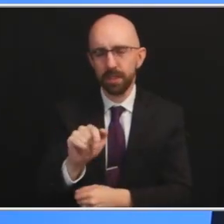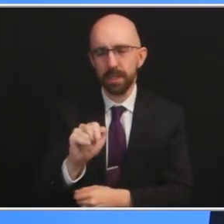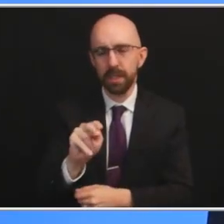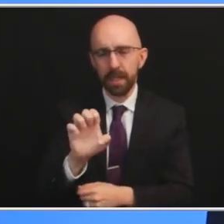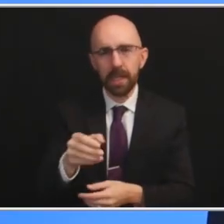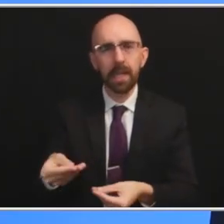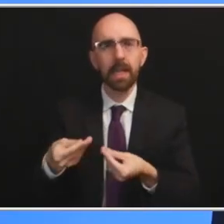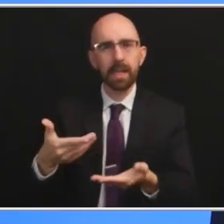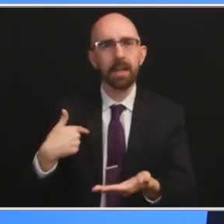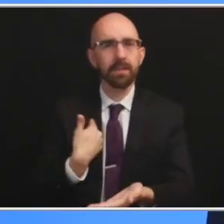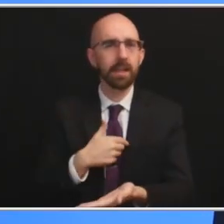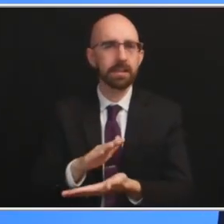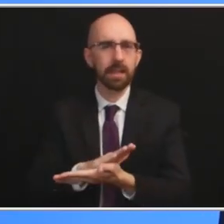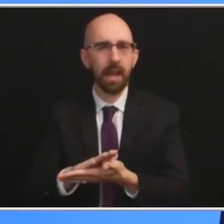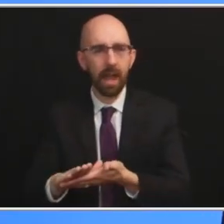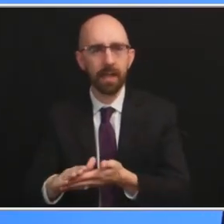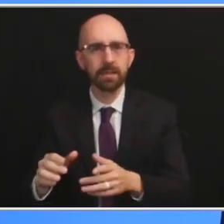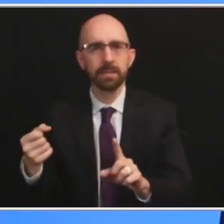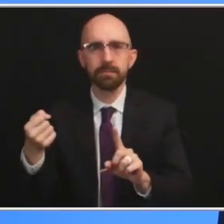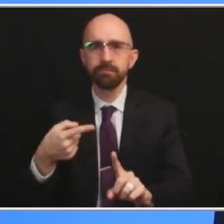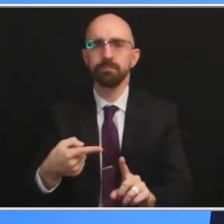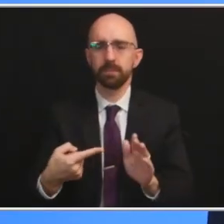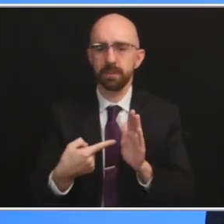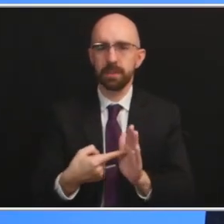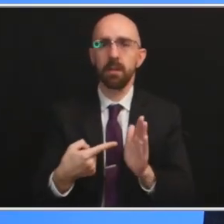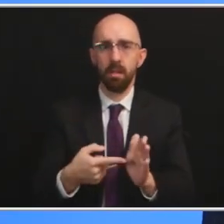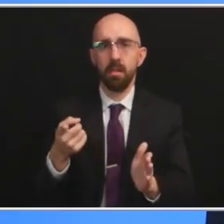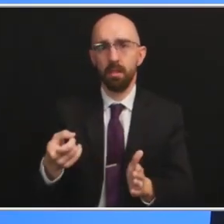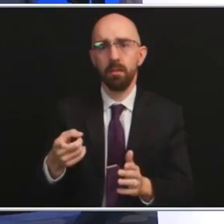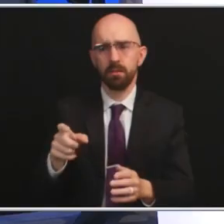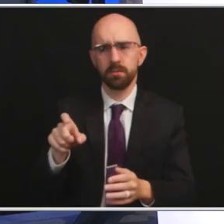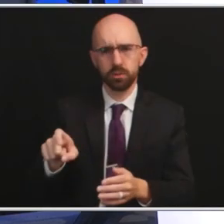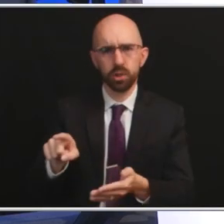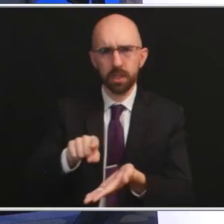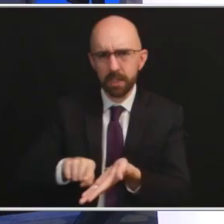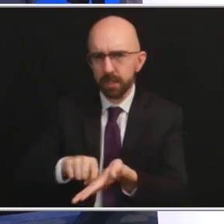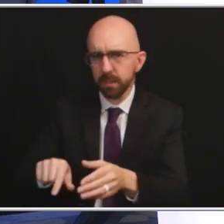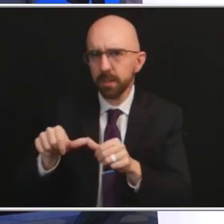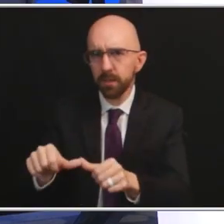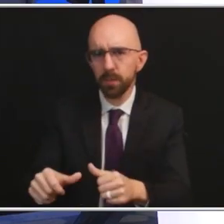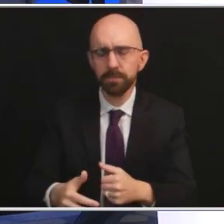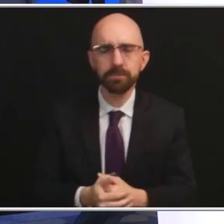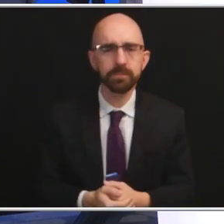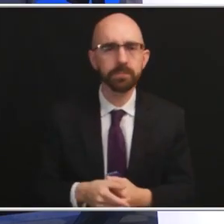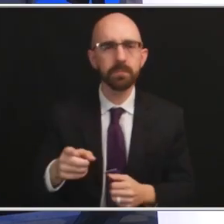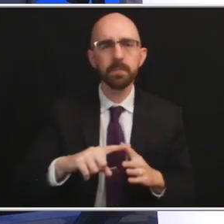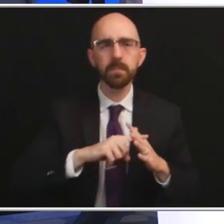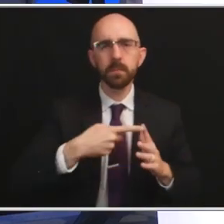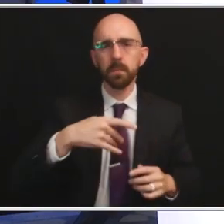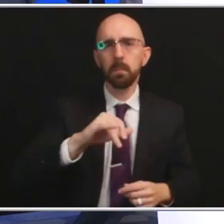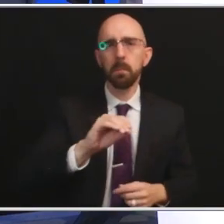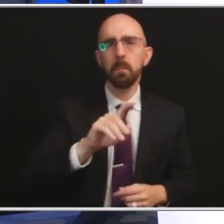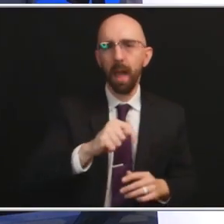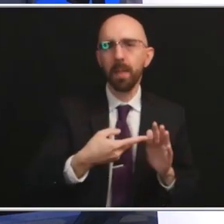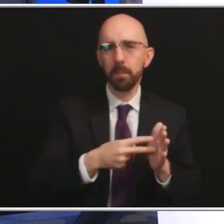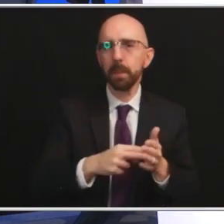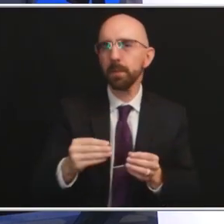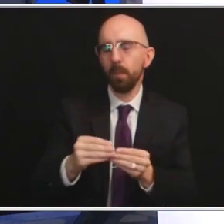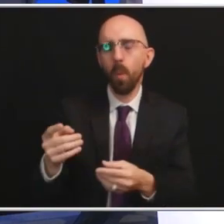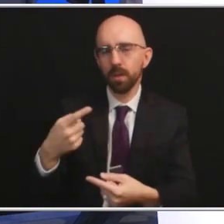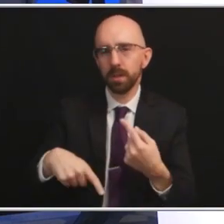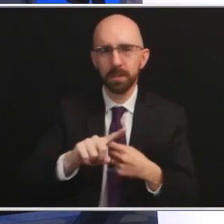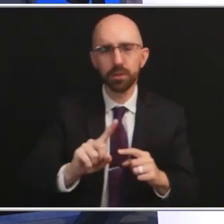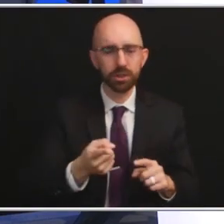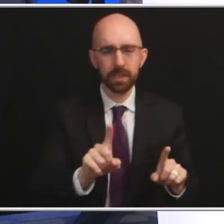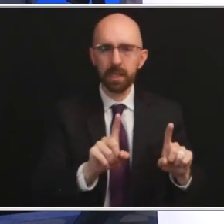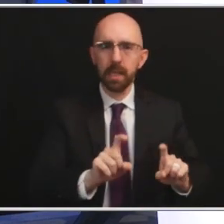nice signal that this might be something that we should keep looking at. Yeah, and pilot trial means that there's more to come. This was just a test and maybe